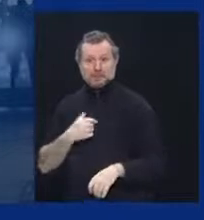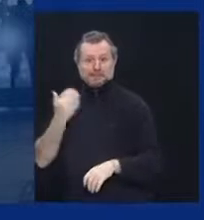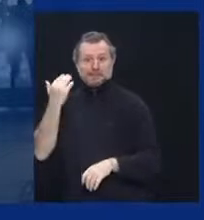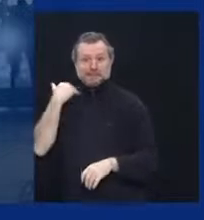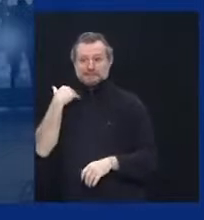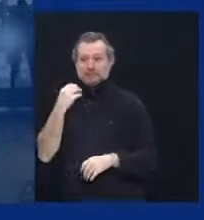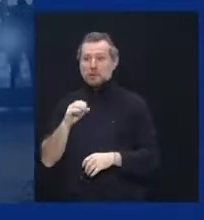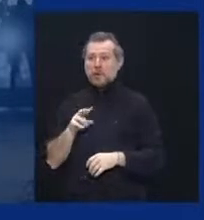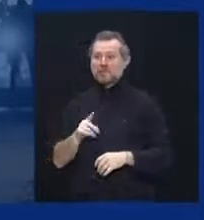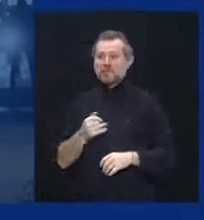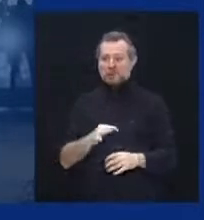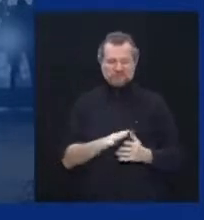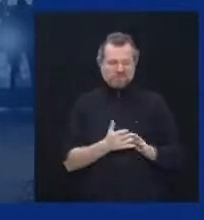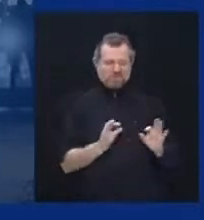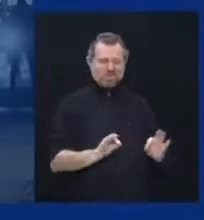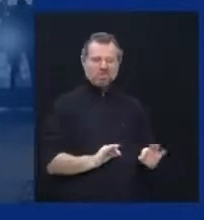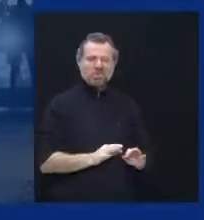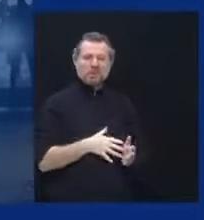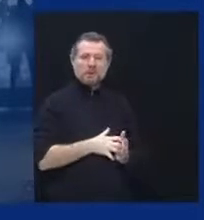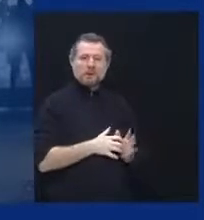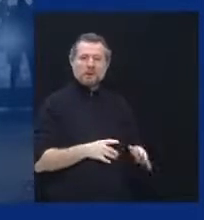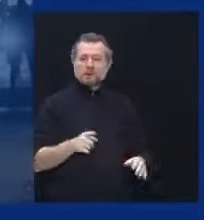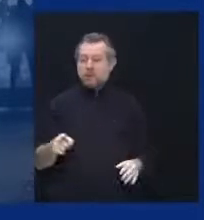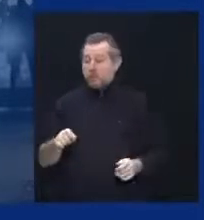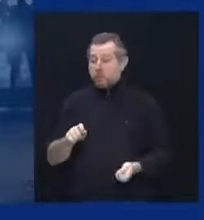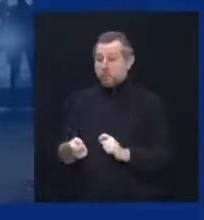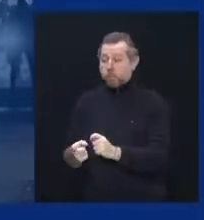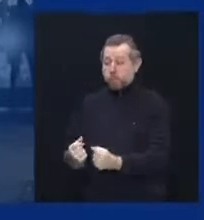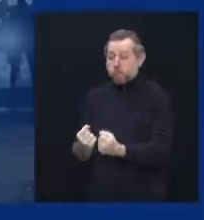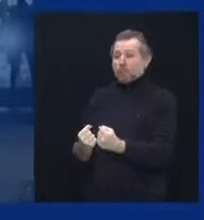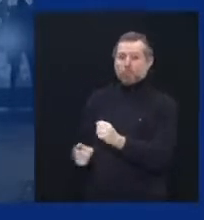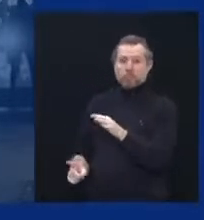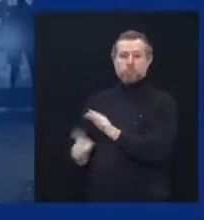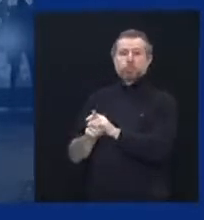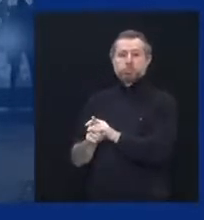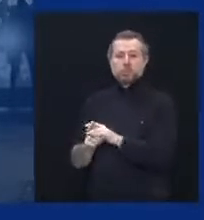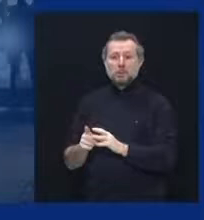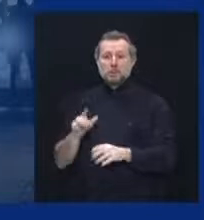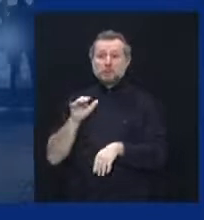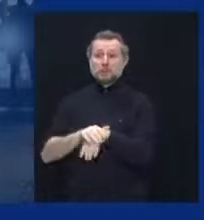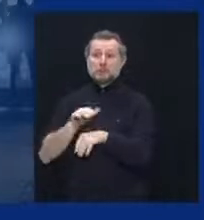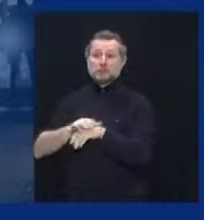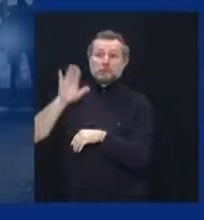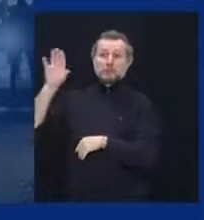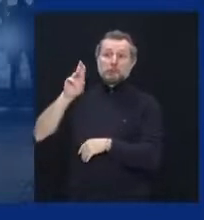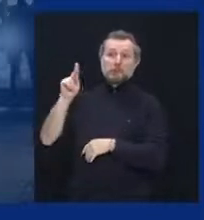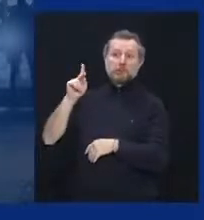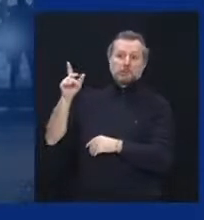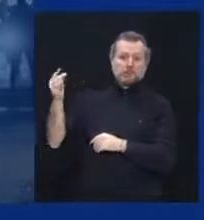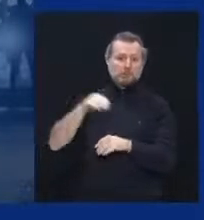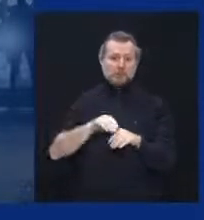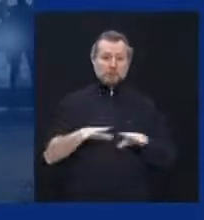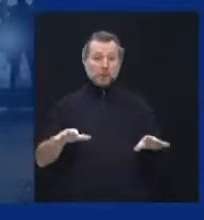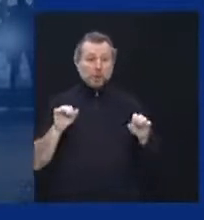6 weeks, you could have a dominant UK strain that could increase the infection rate.